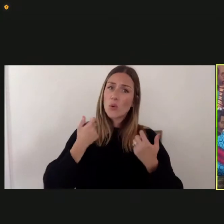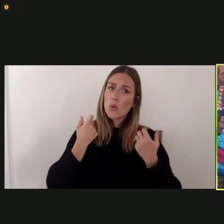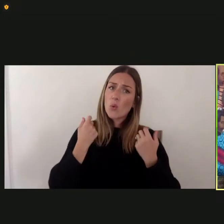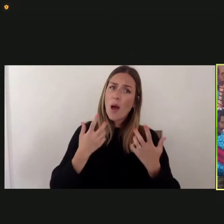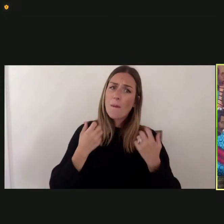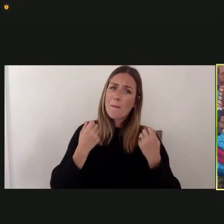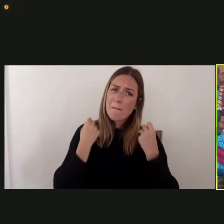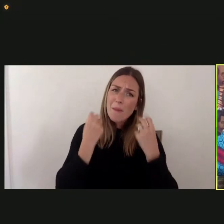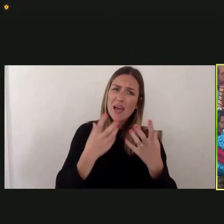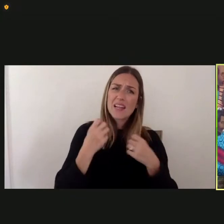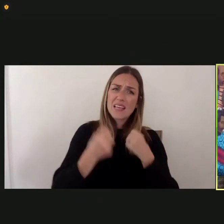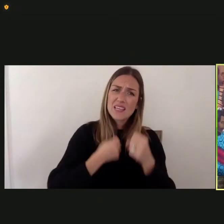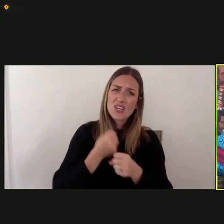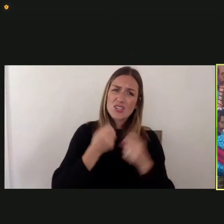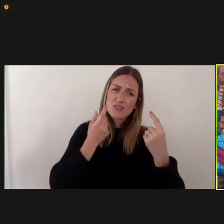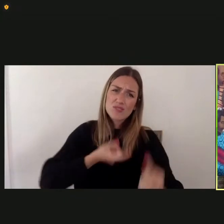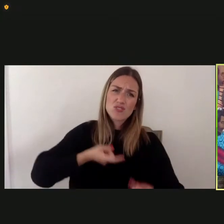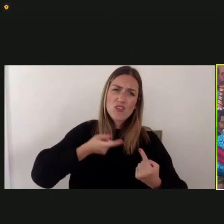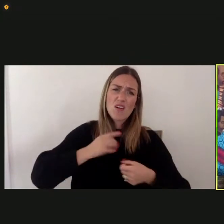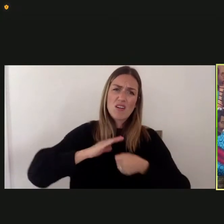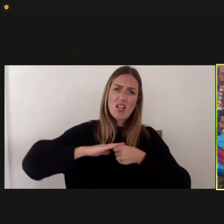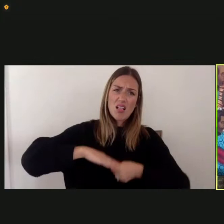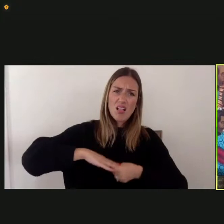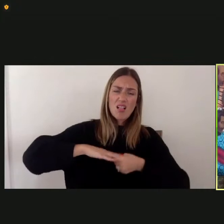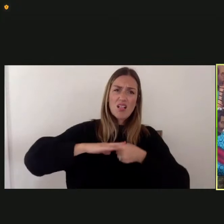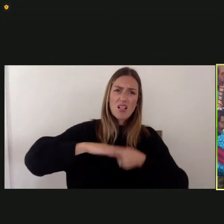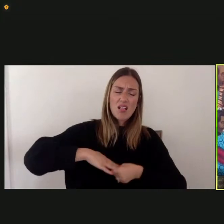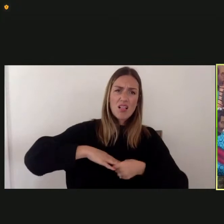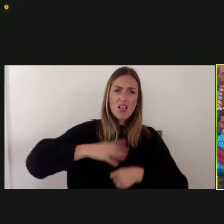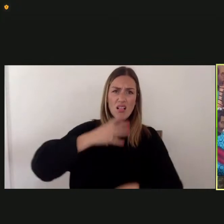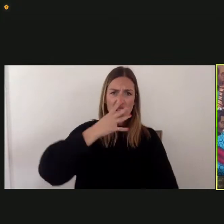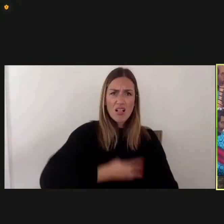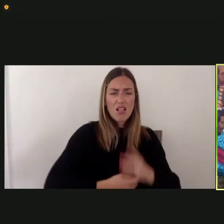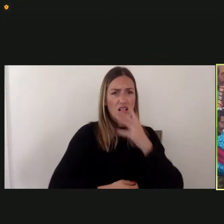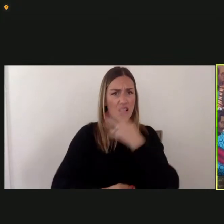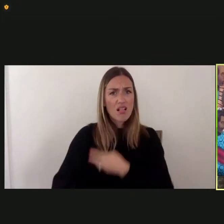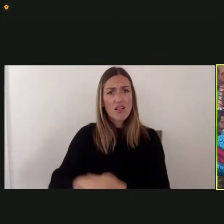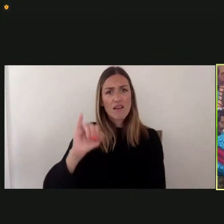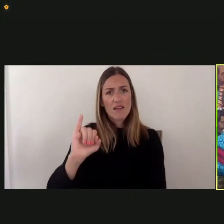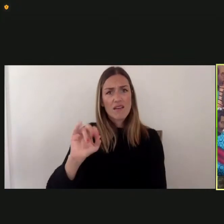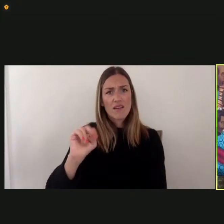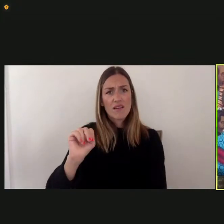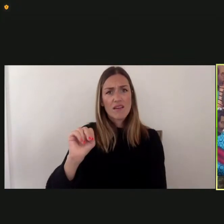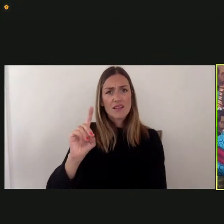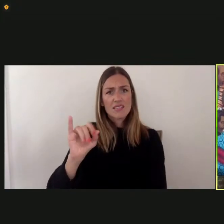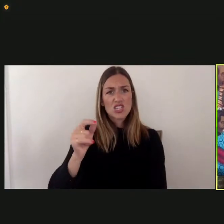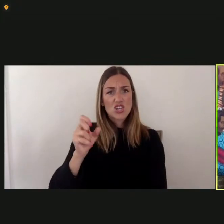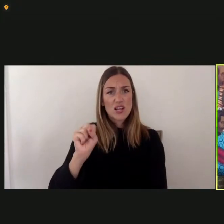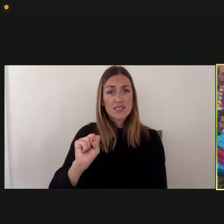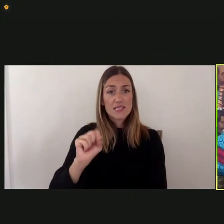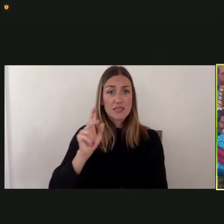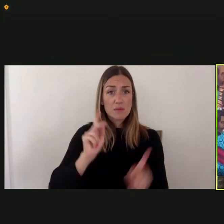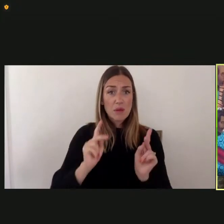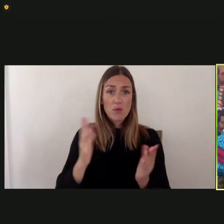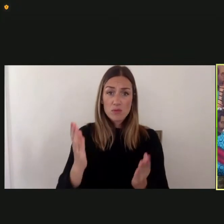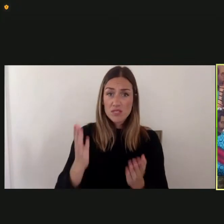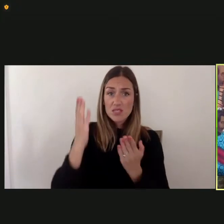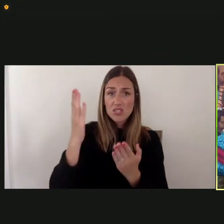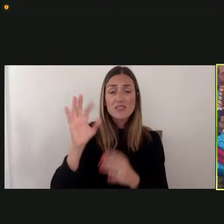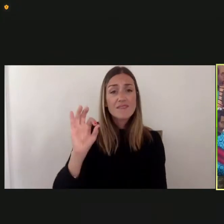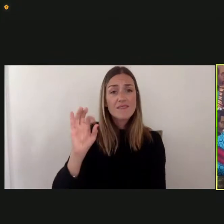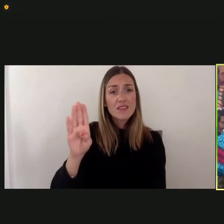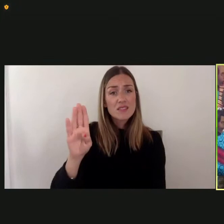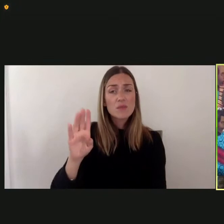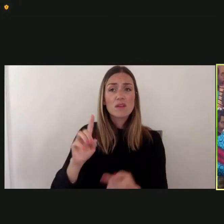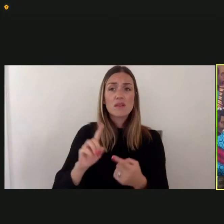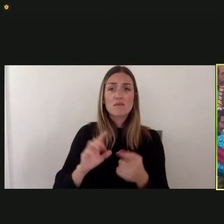of struggle and repression and marginalization of Indigenous people. So we suggest to you that you can go to Facebook, do